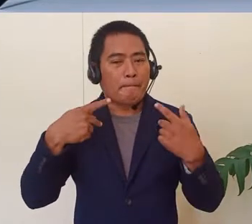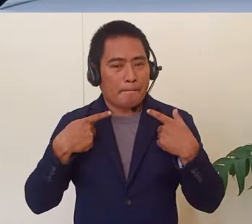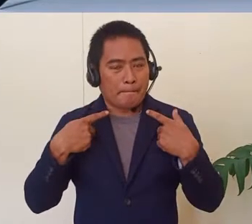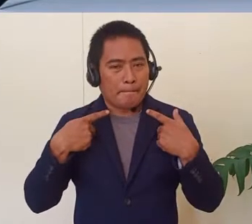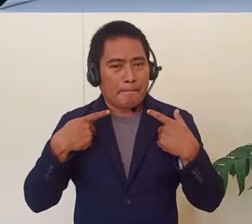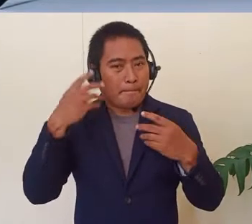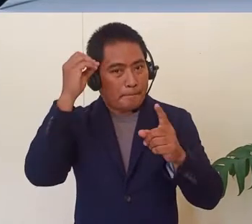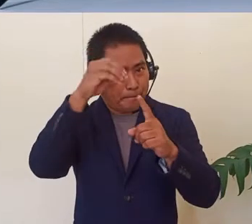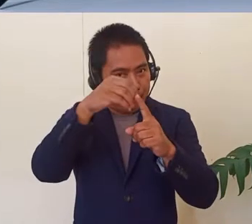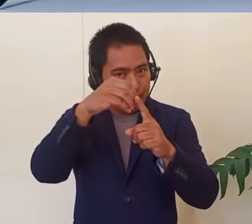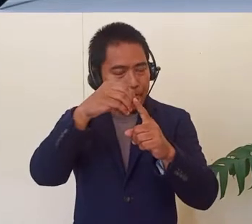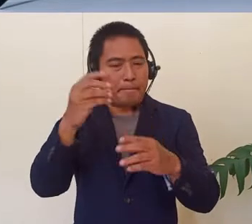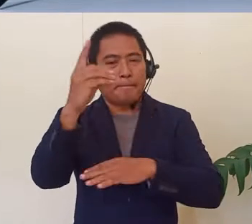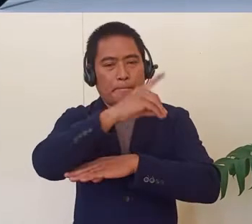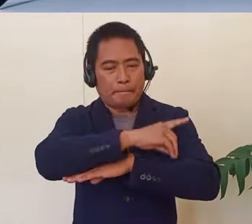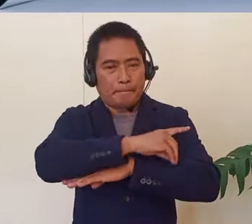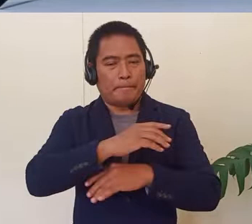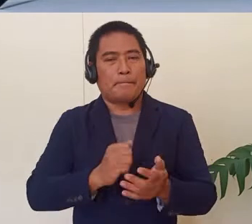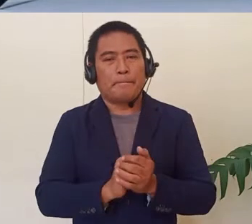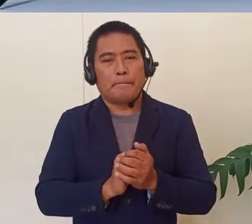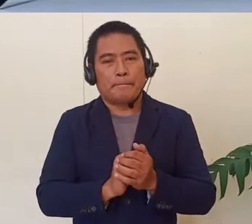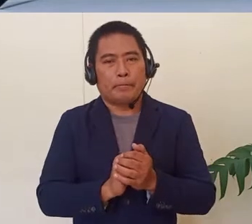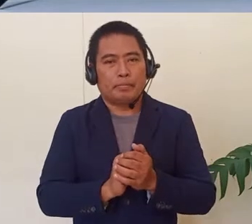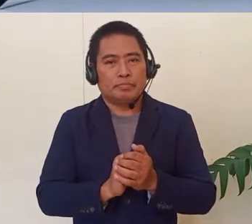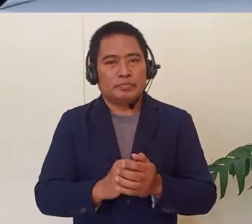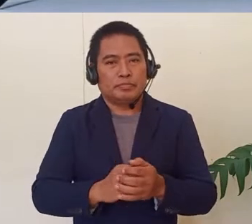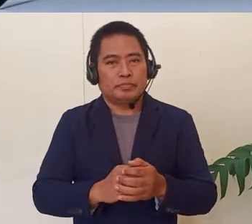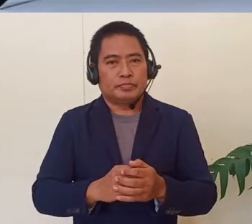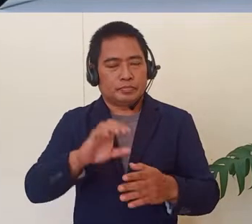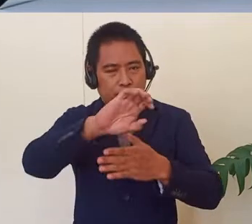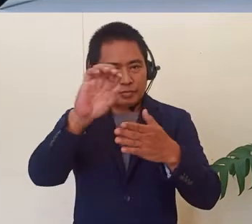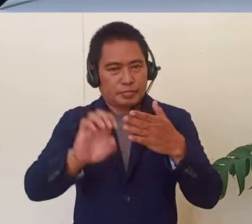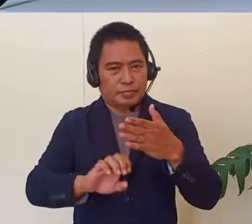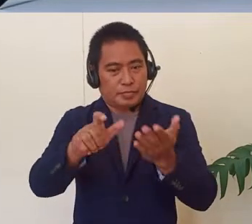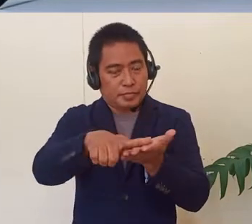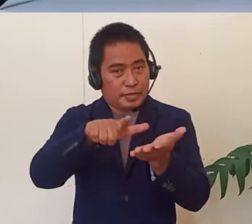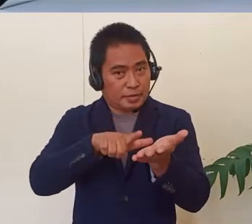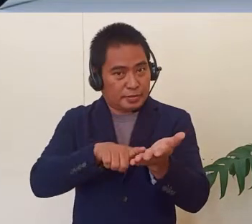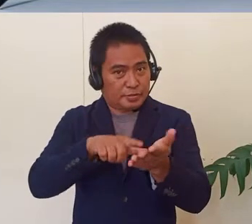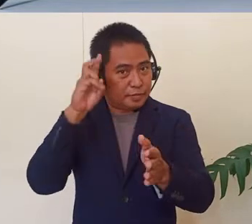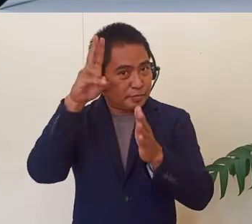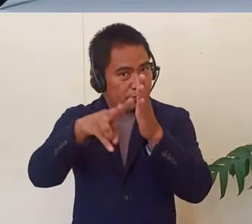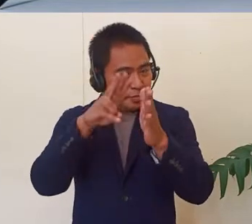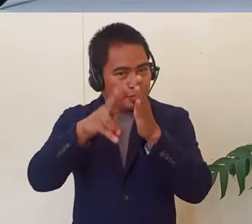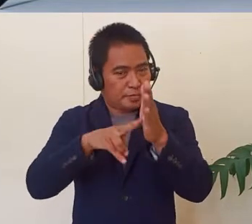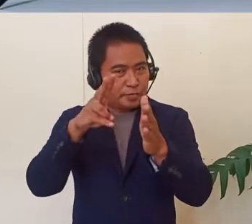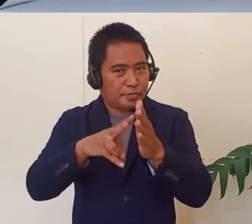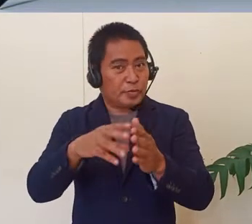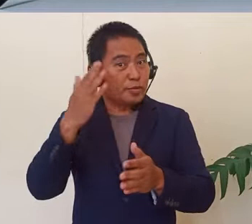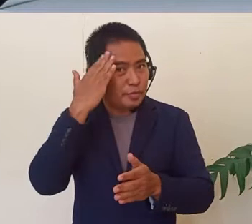Towards the end of our episode, you are expected to describe saturated